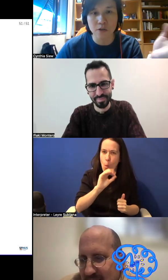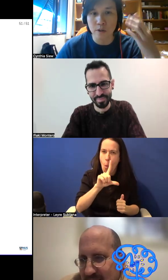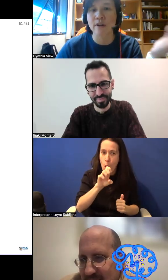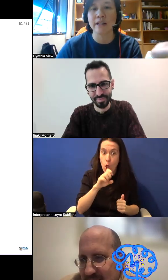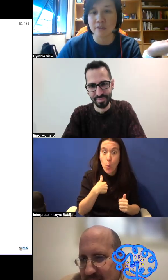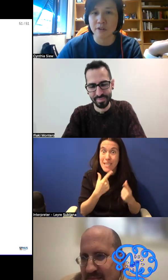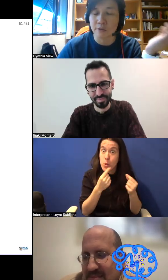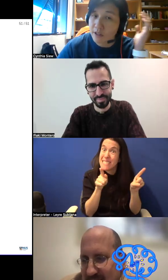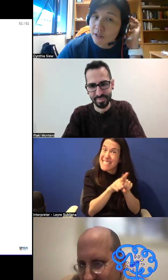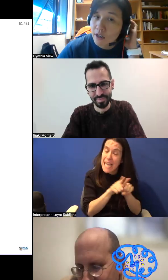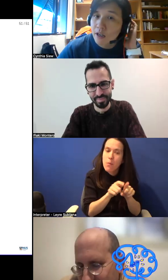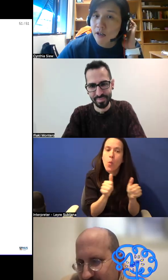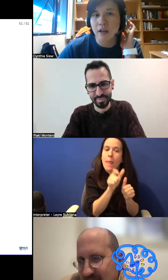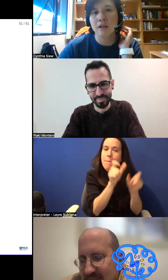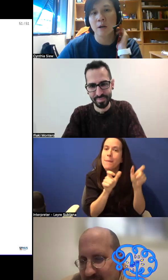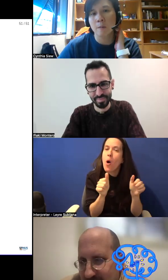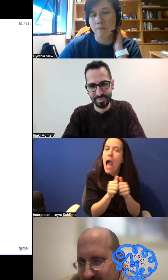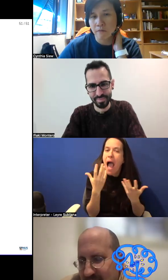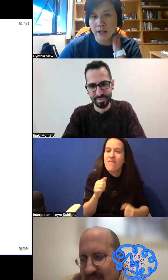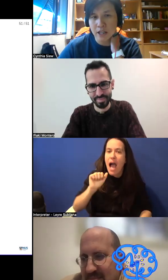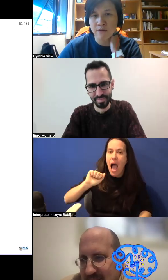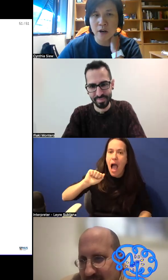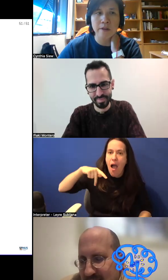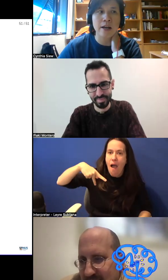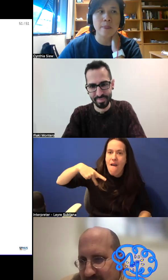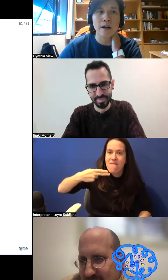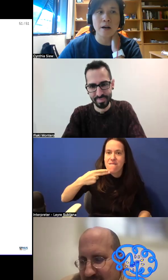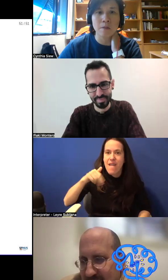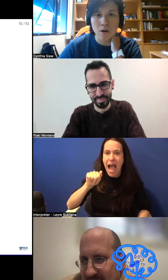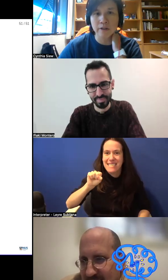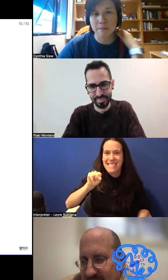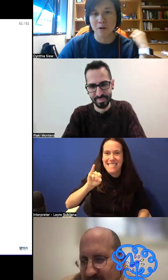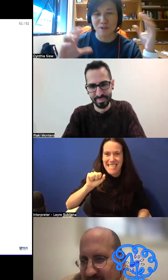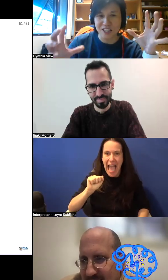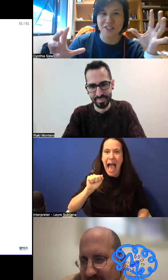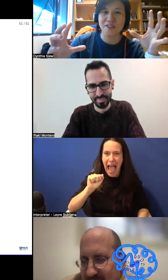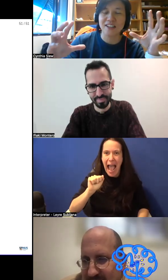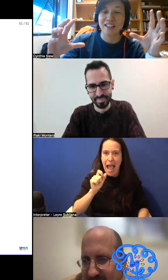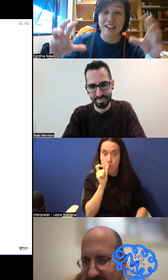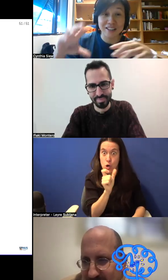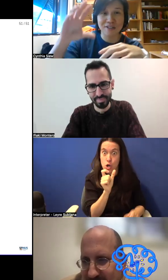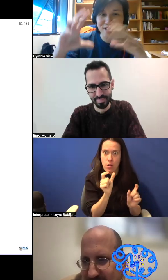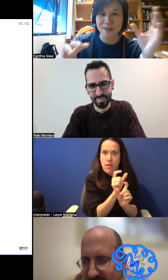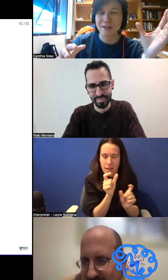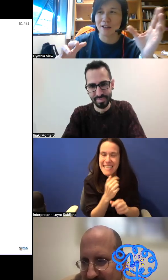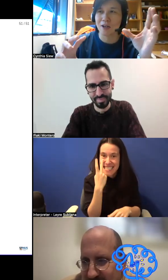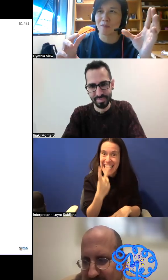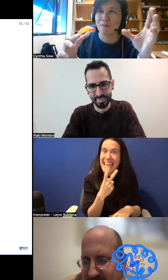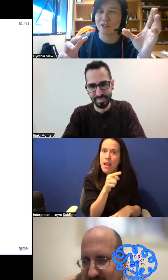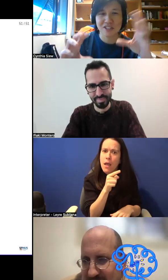aphasia, so word finding difficulties. And we actually found that among that population, there are